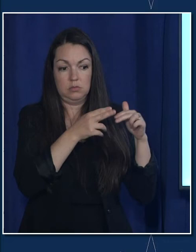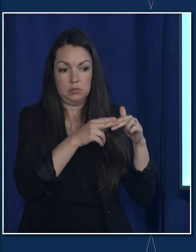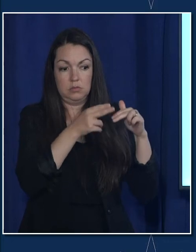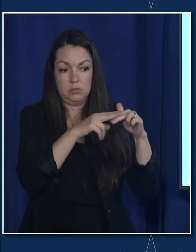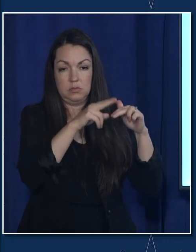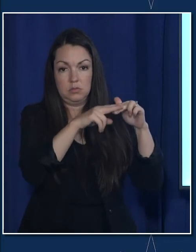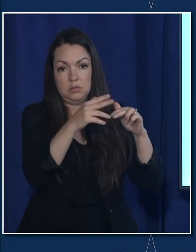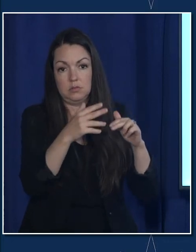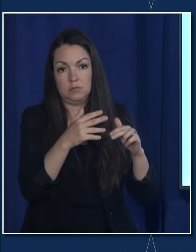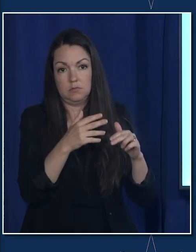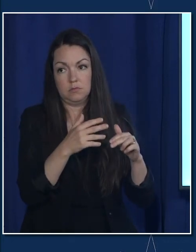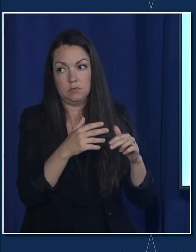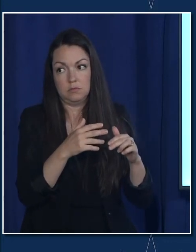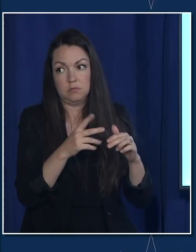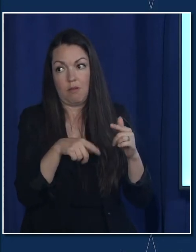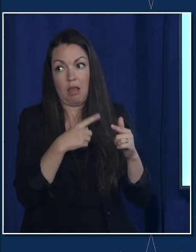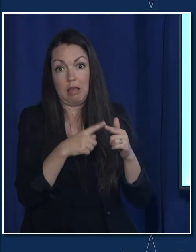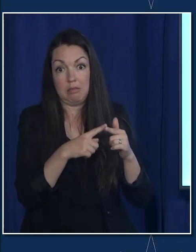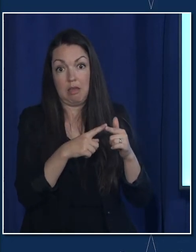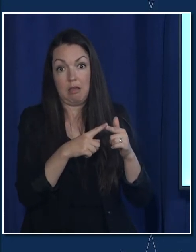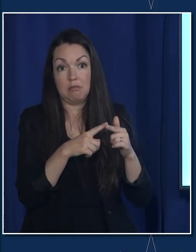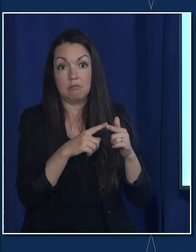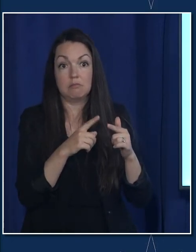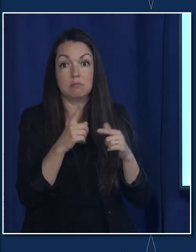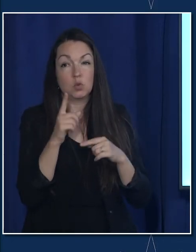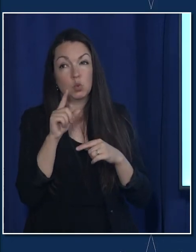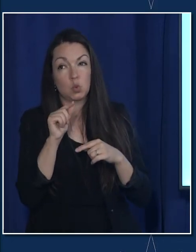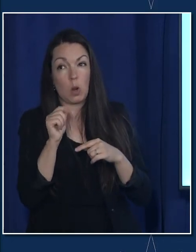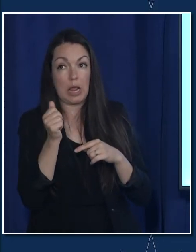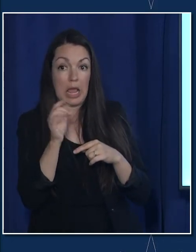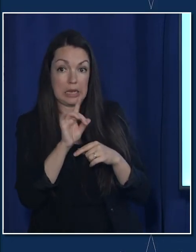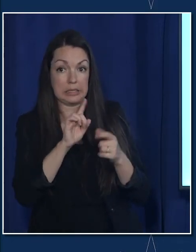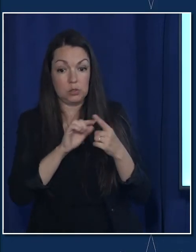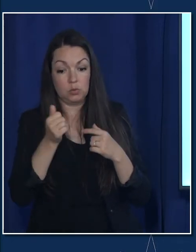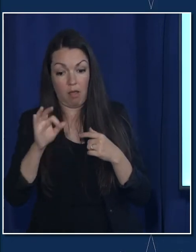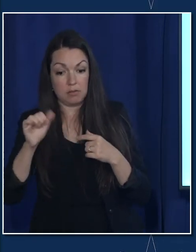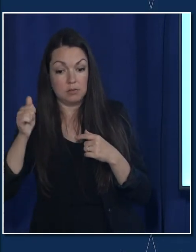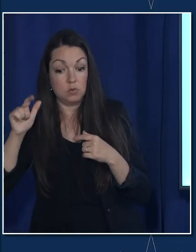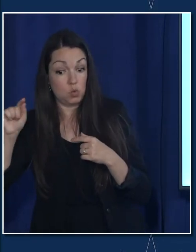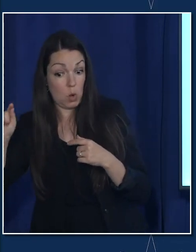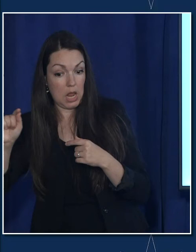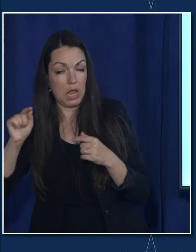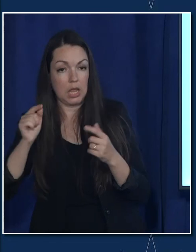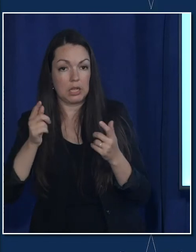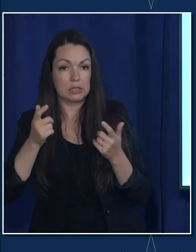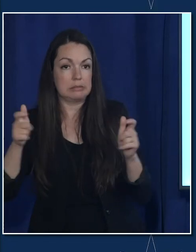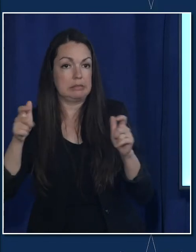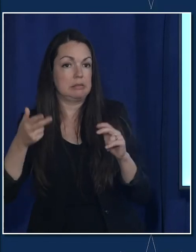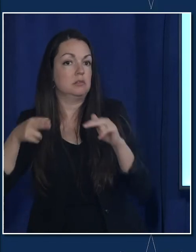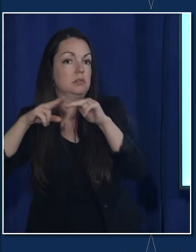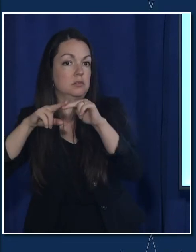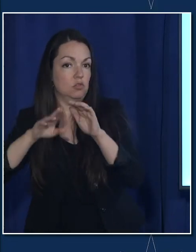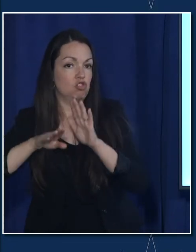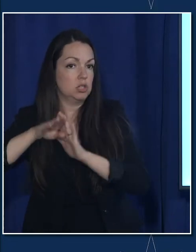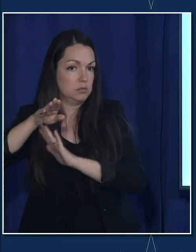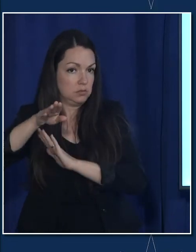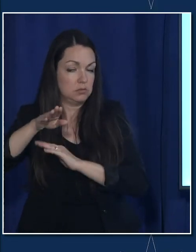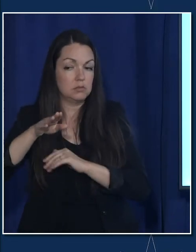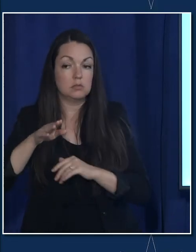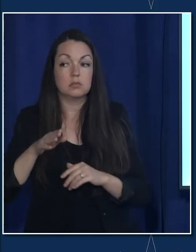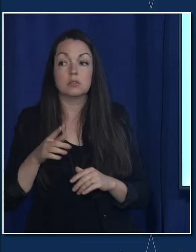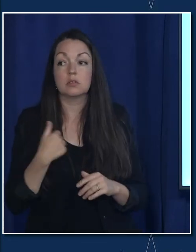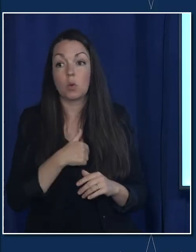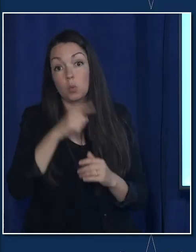overdoses. But then that did significantly increase sort of 2018 to 19 to 20 again. And the largest driver of that, we believe,